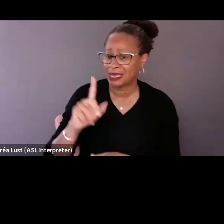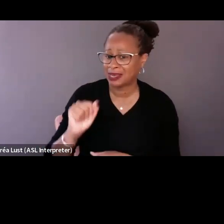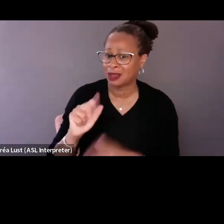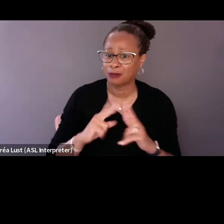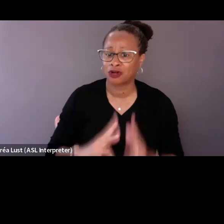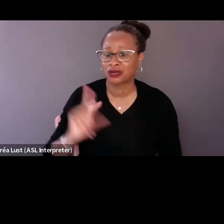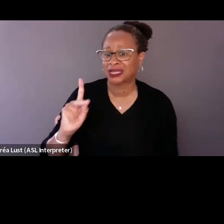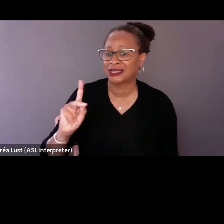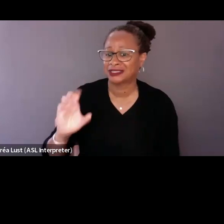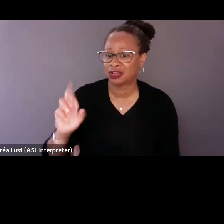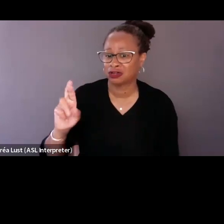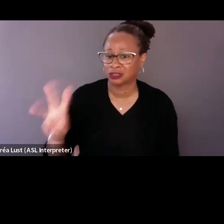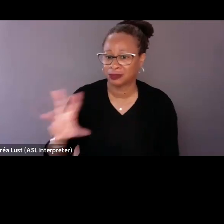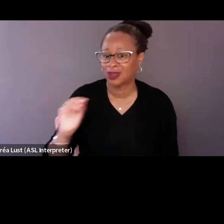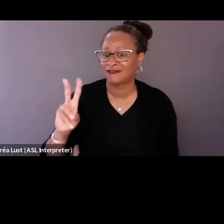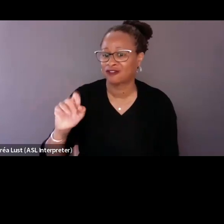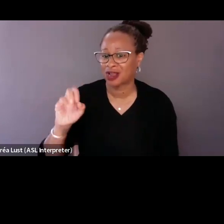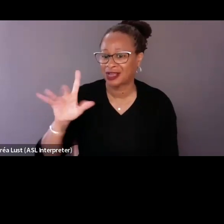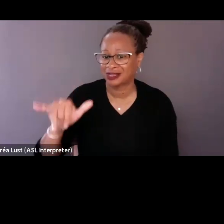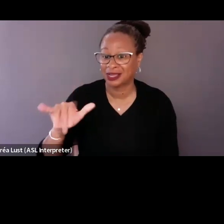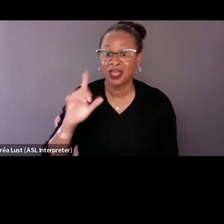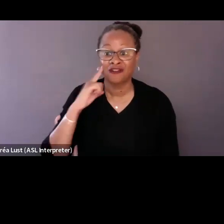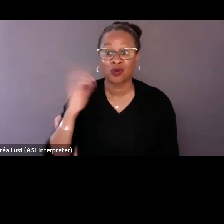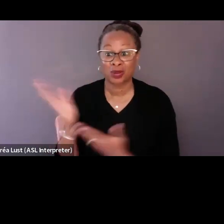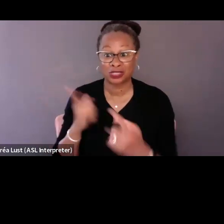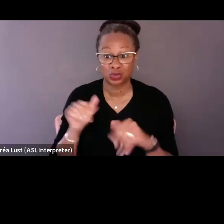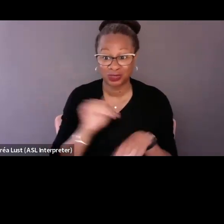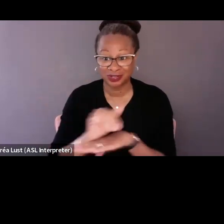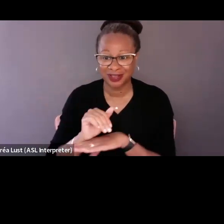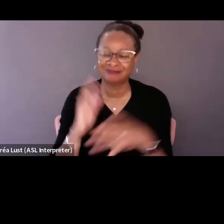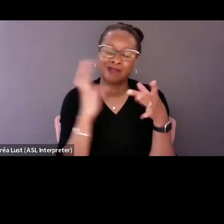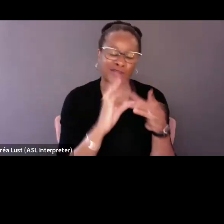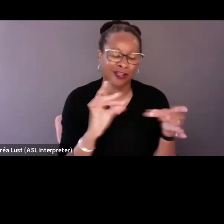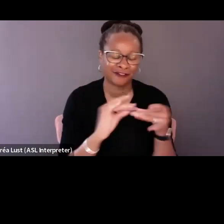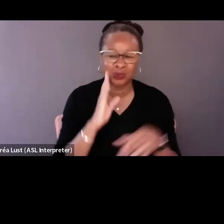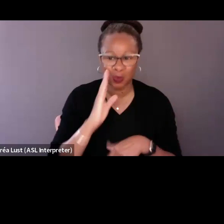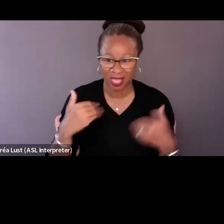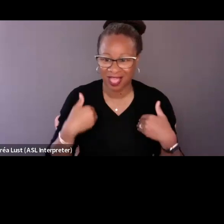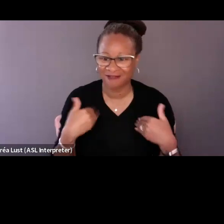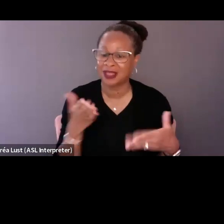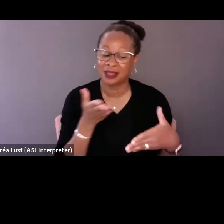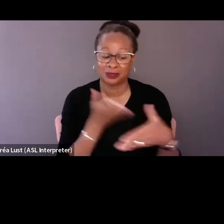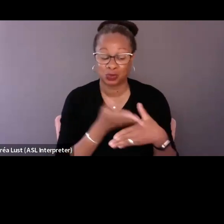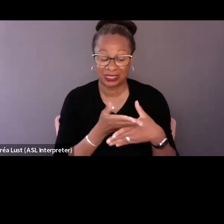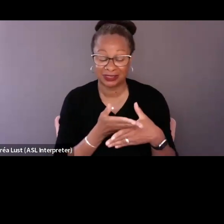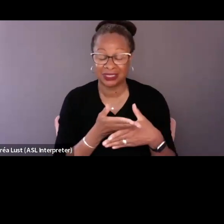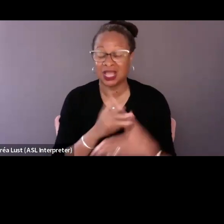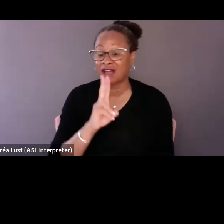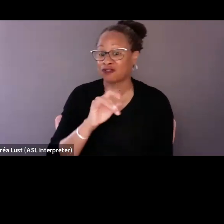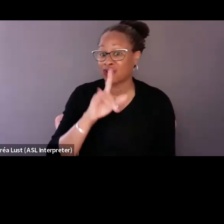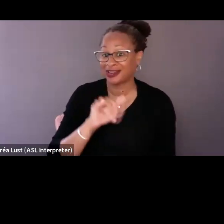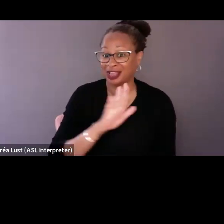and Variety, for bringing to you all tonight a conversation we'll be having between